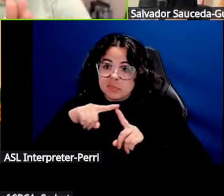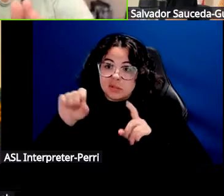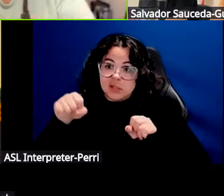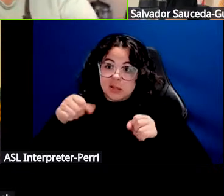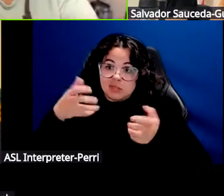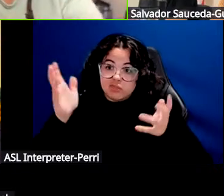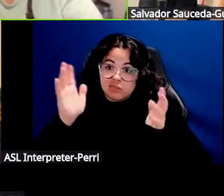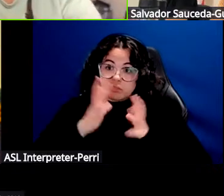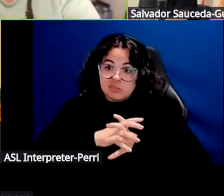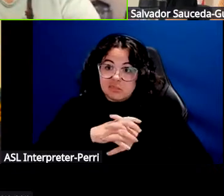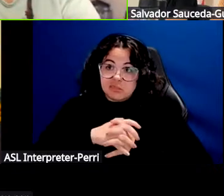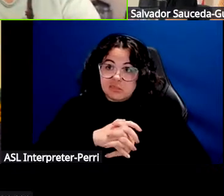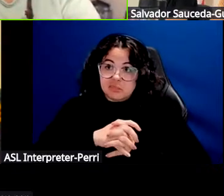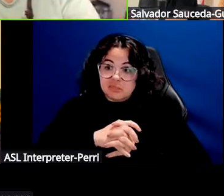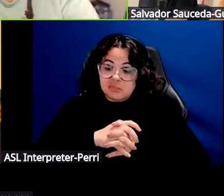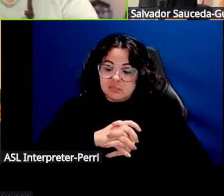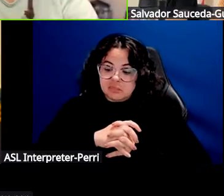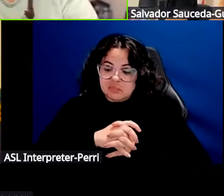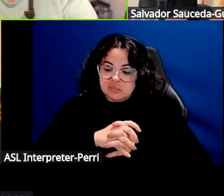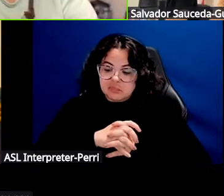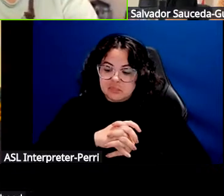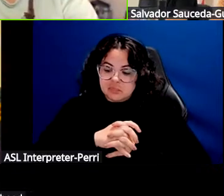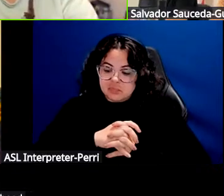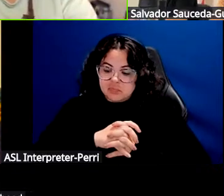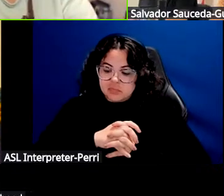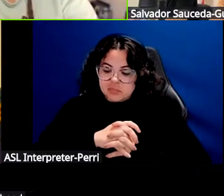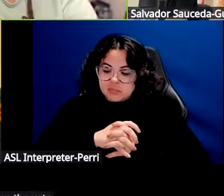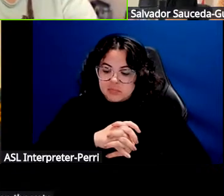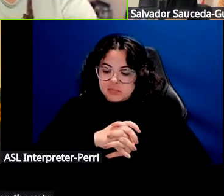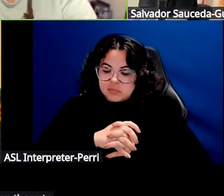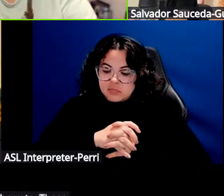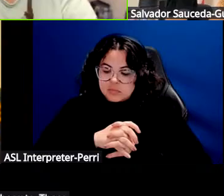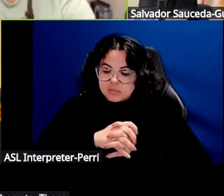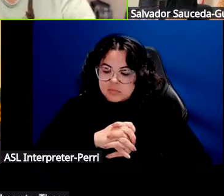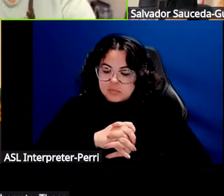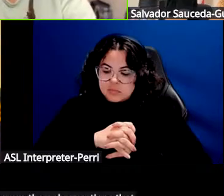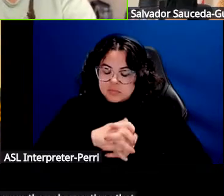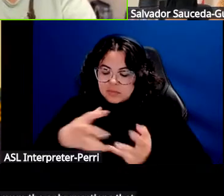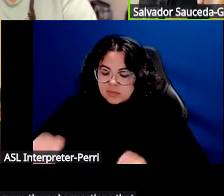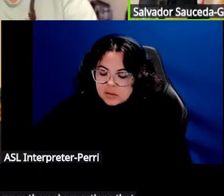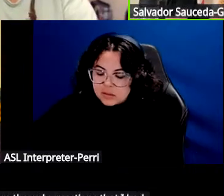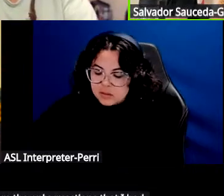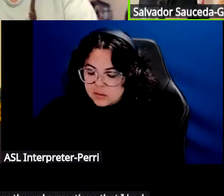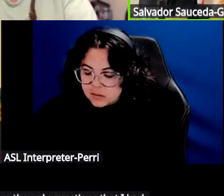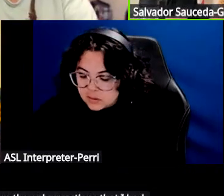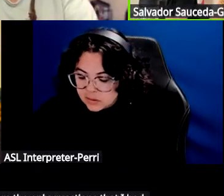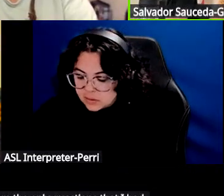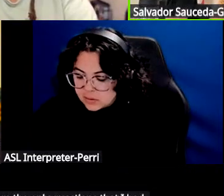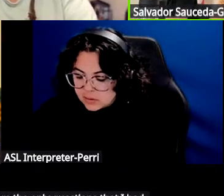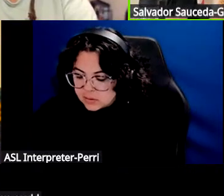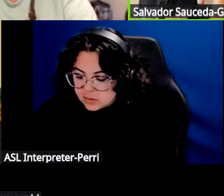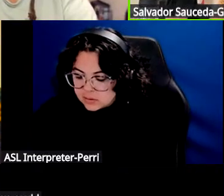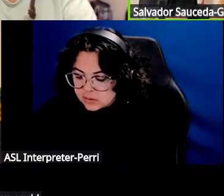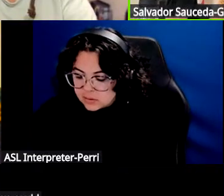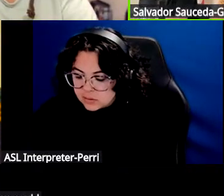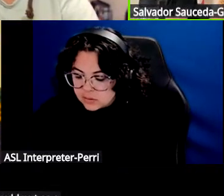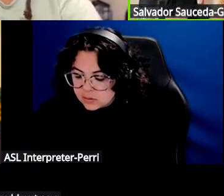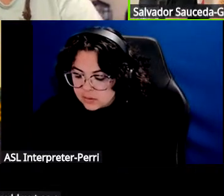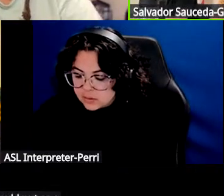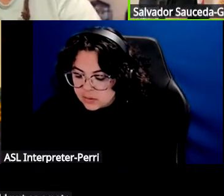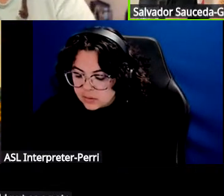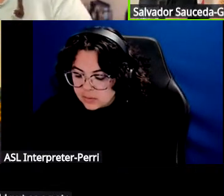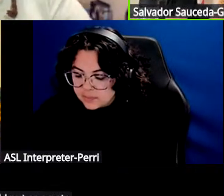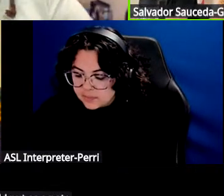can go ahead on the vote out. Those were the only questions that I had. Maybe we could put as a note for the